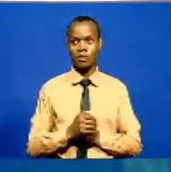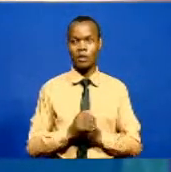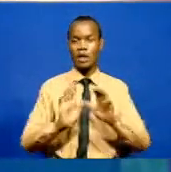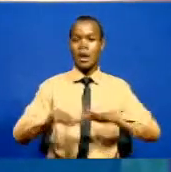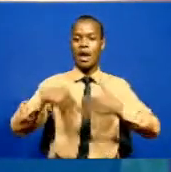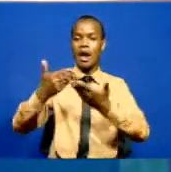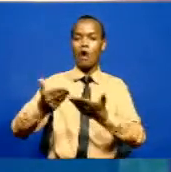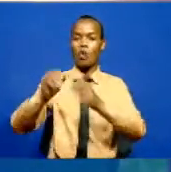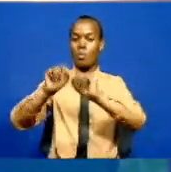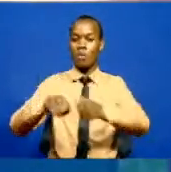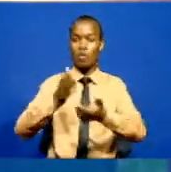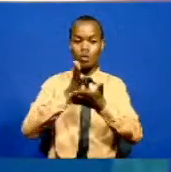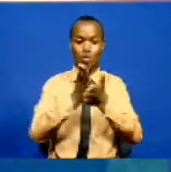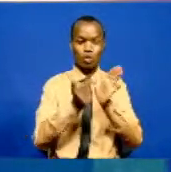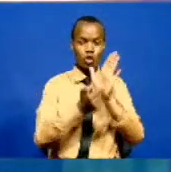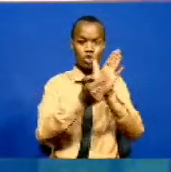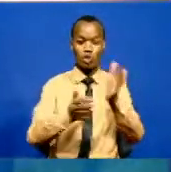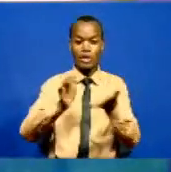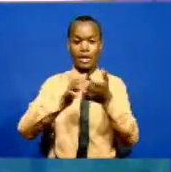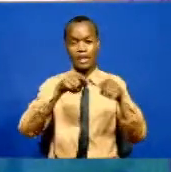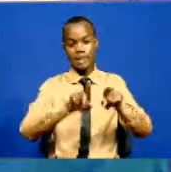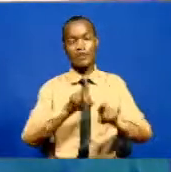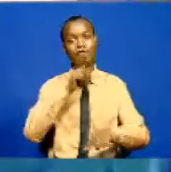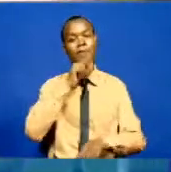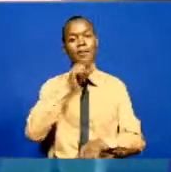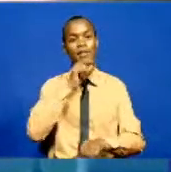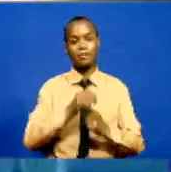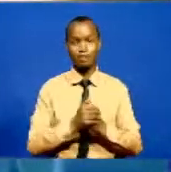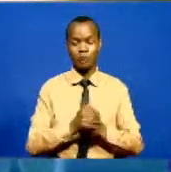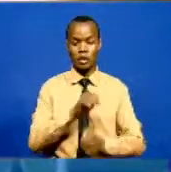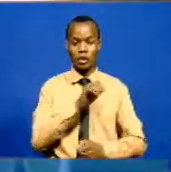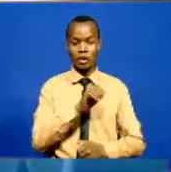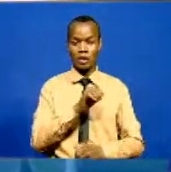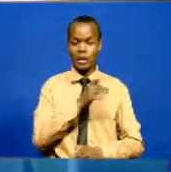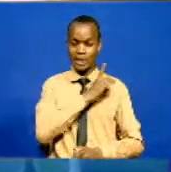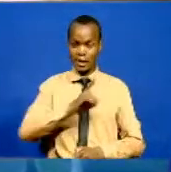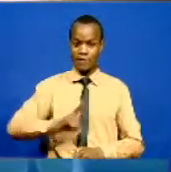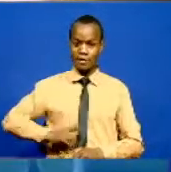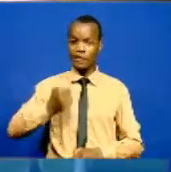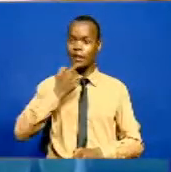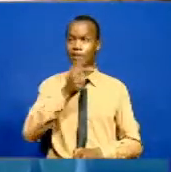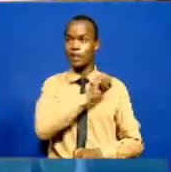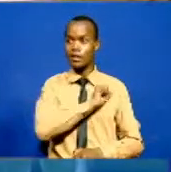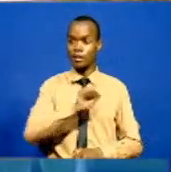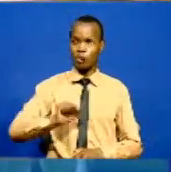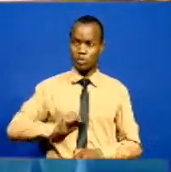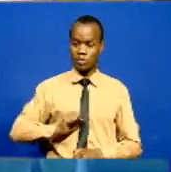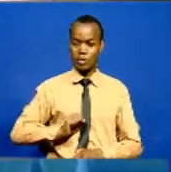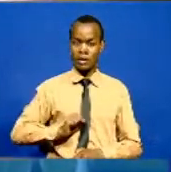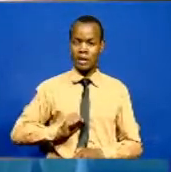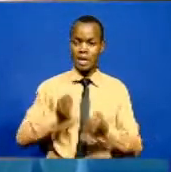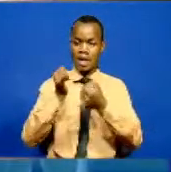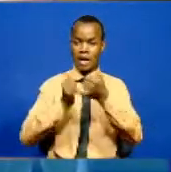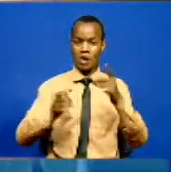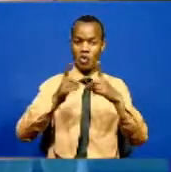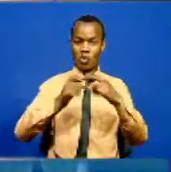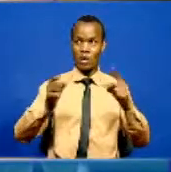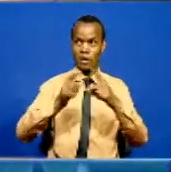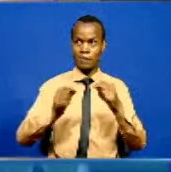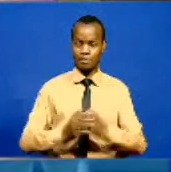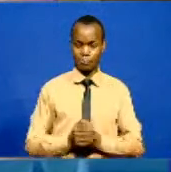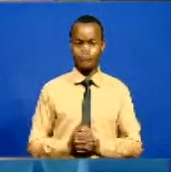are you going to be? David continues to tell his son Solomon. Remember, he's giving his last words. He said, he